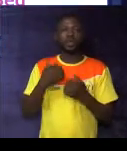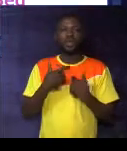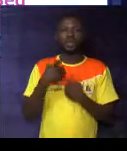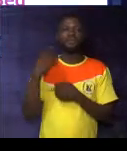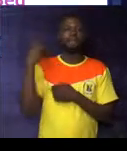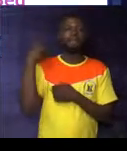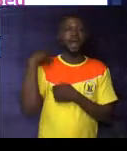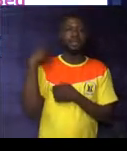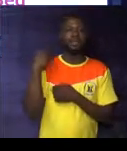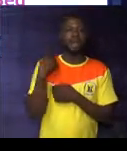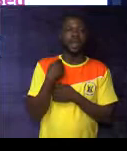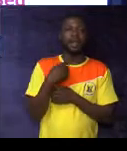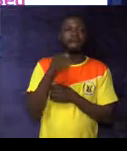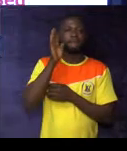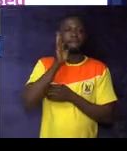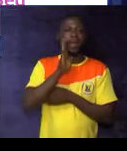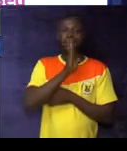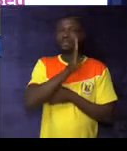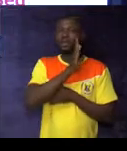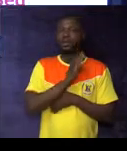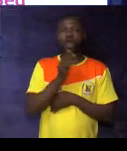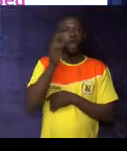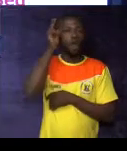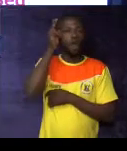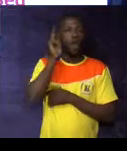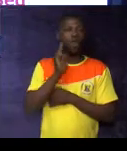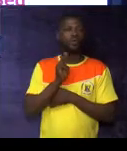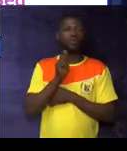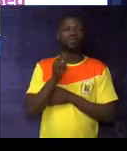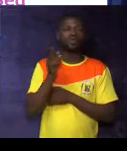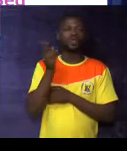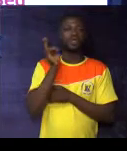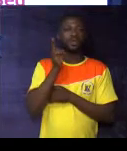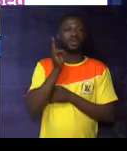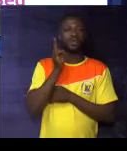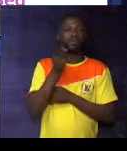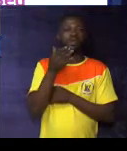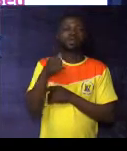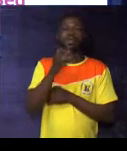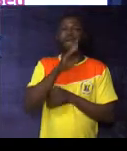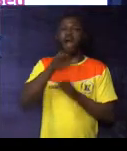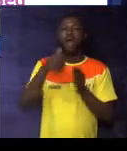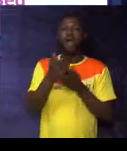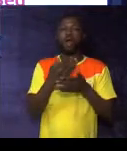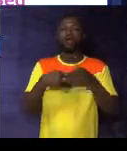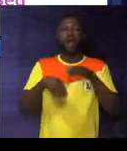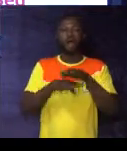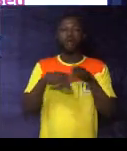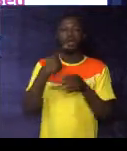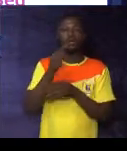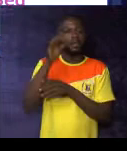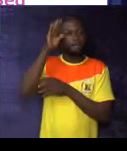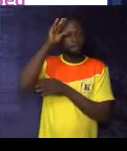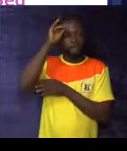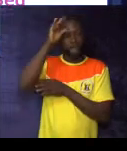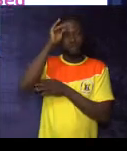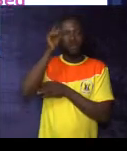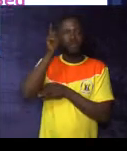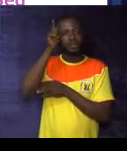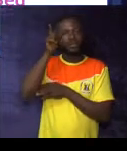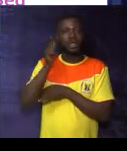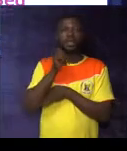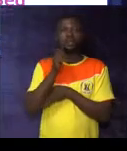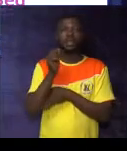have master, bachelor, uncle, hero. They are all under the masculine